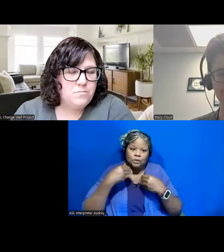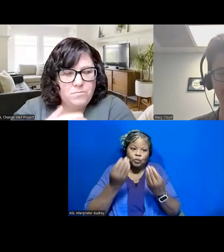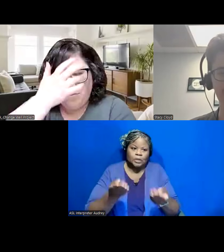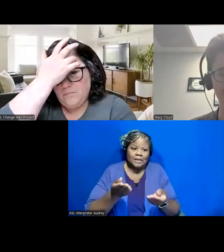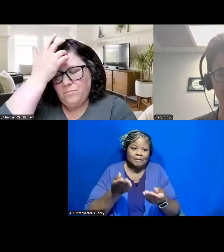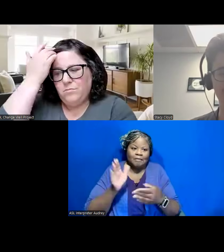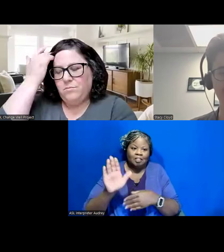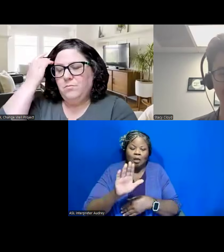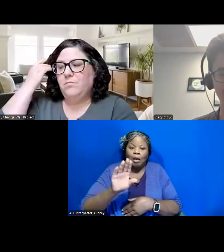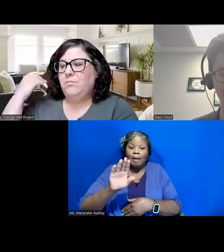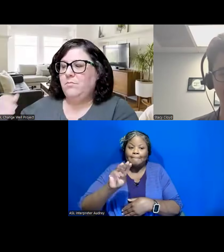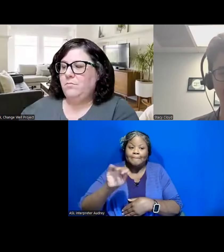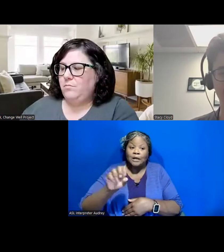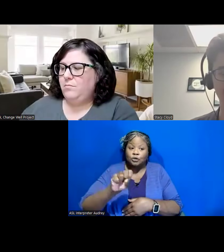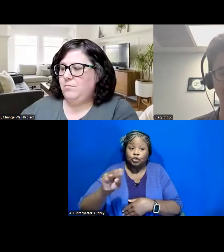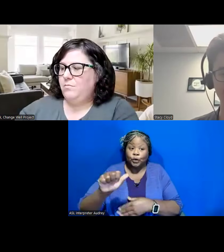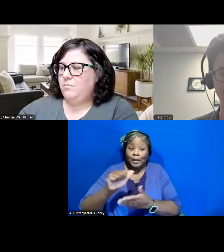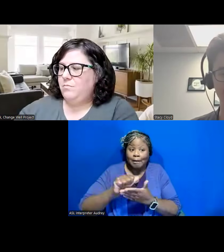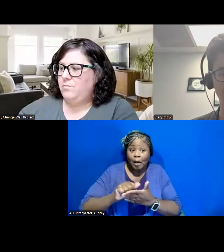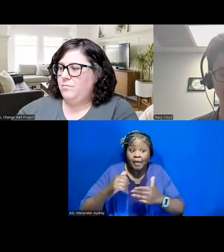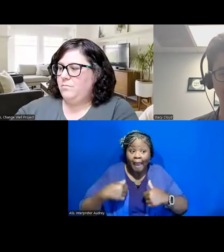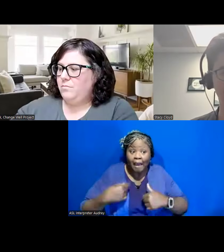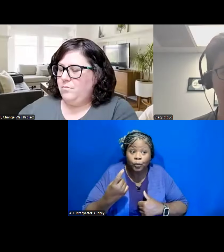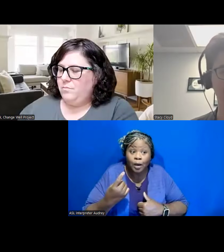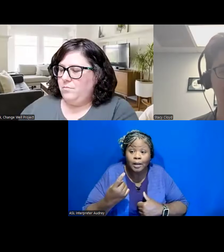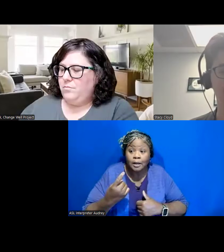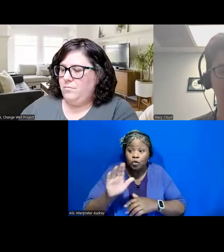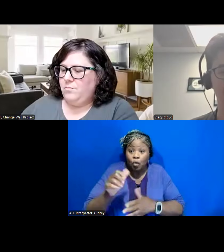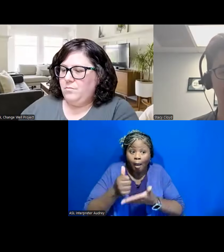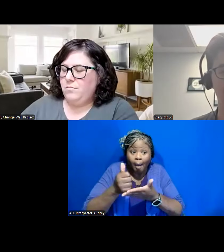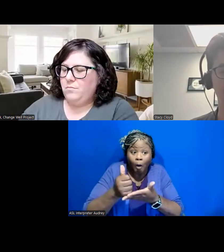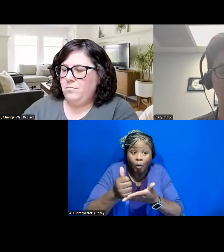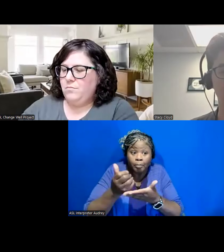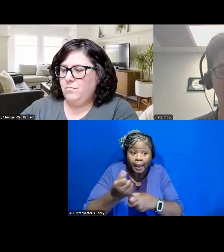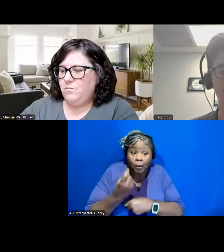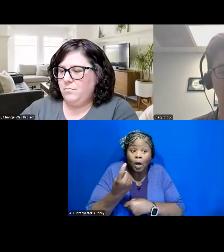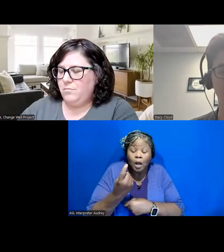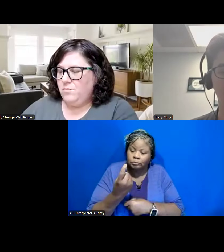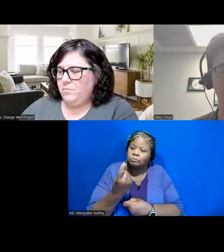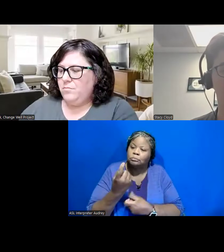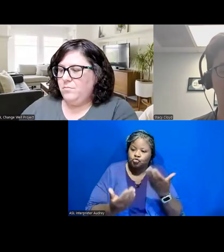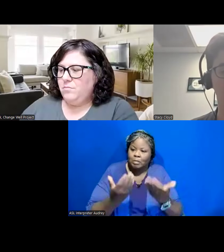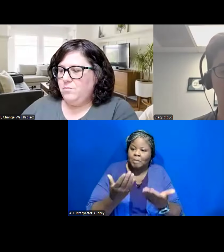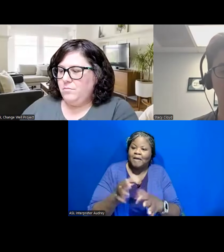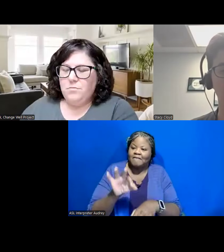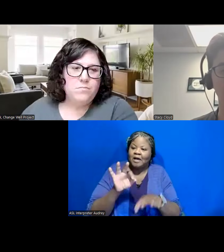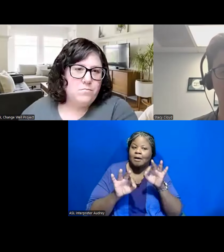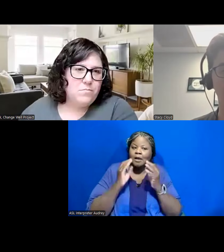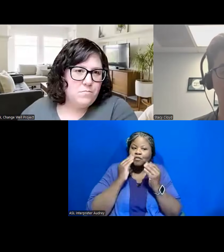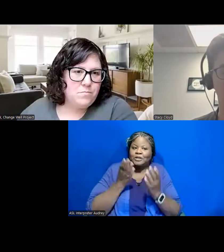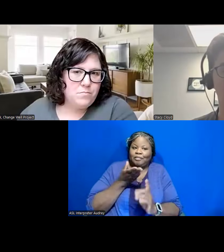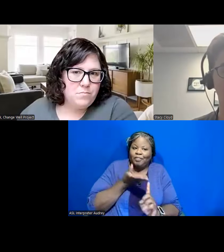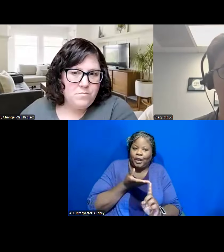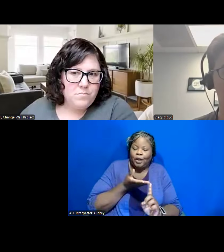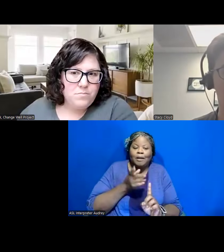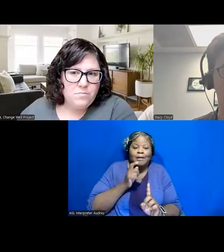accounts, but if they have one or they can make one with your assistance, you may be able to get some information from there rather than having